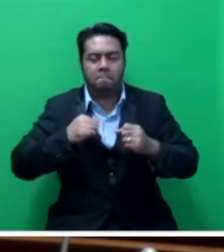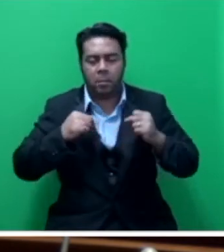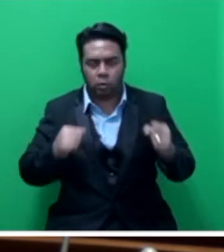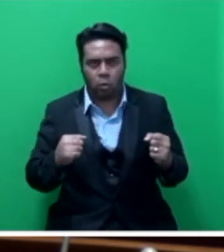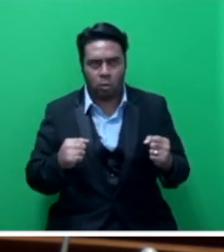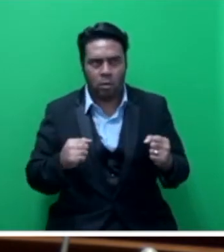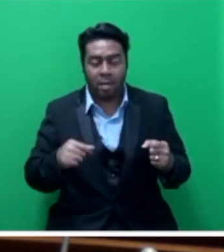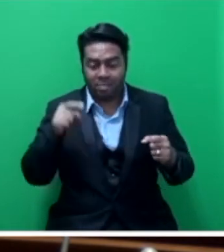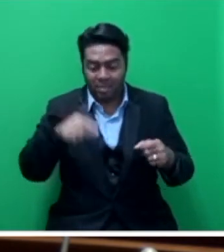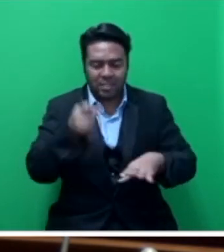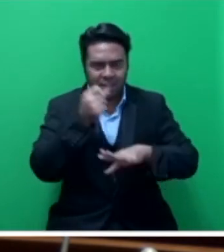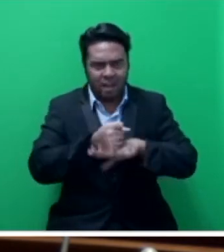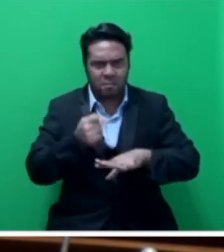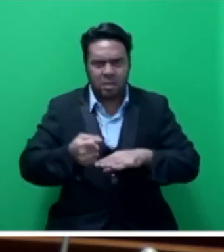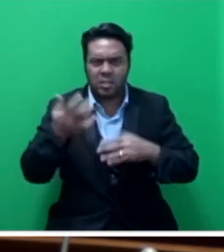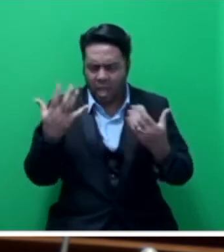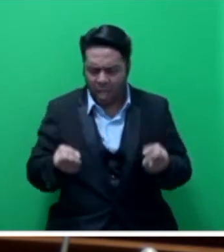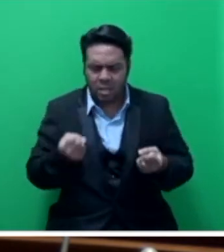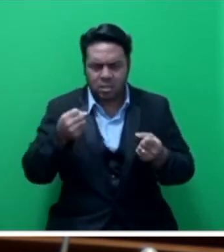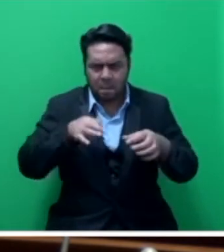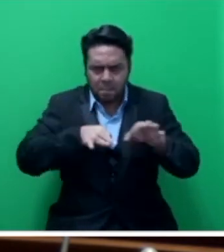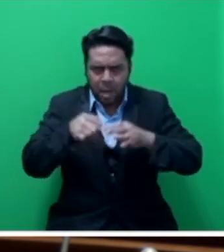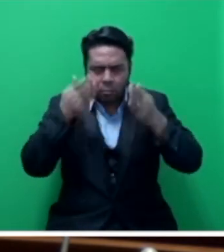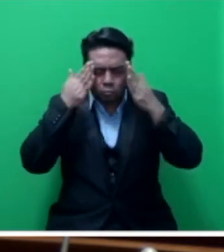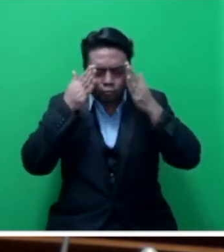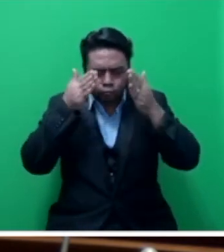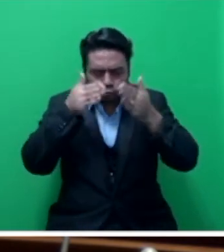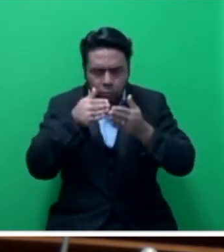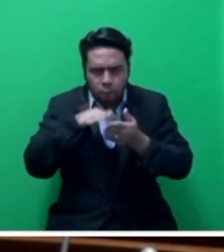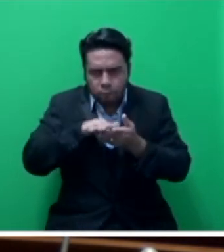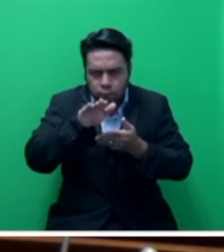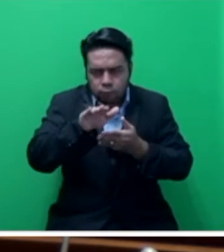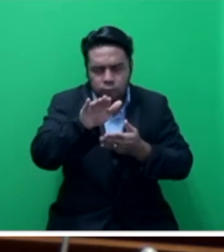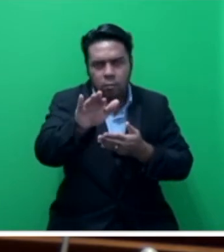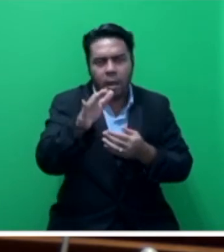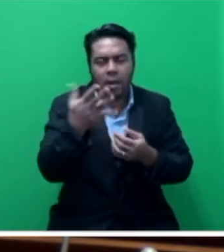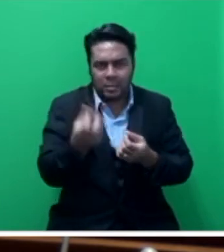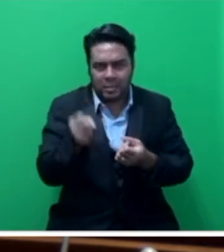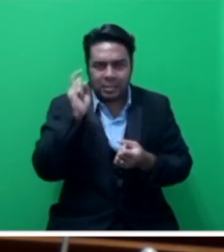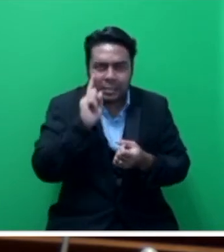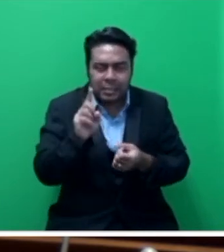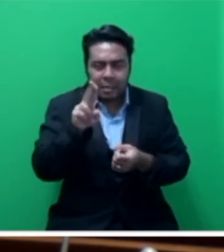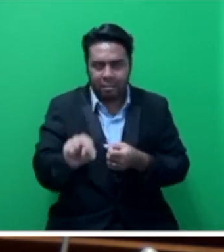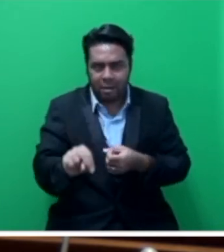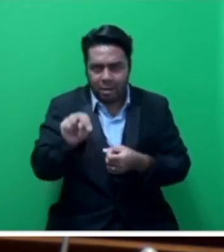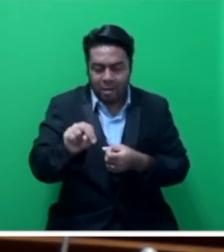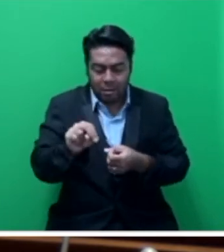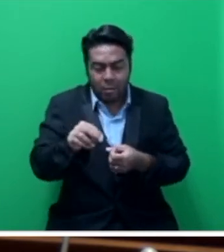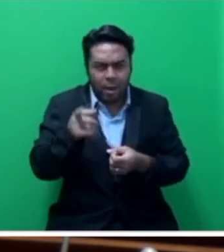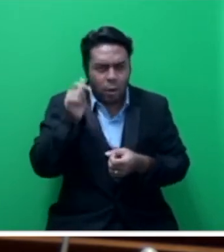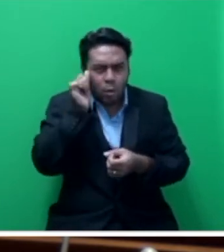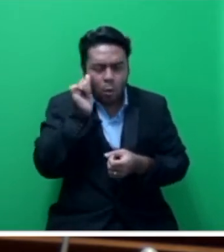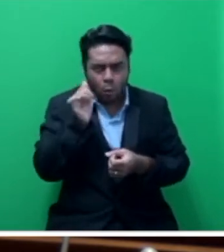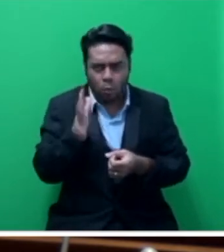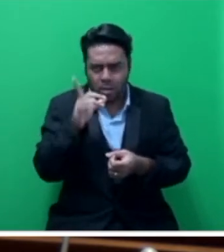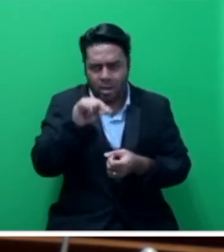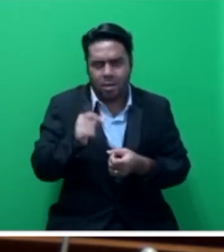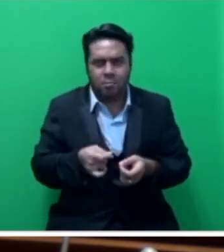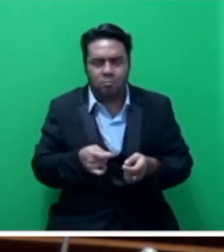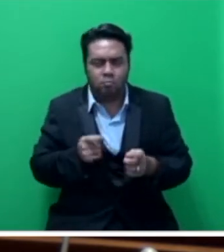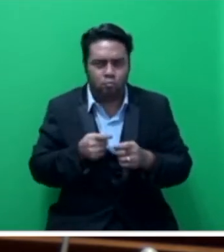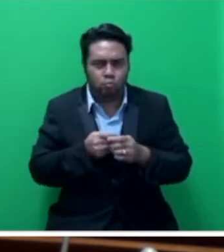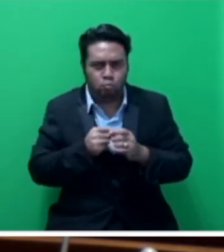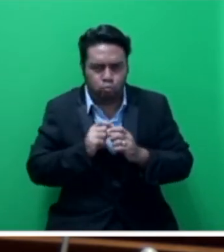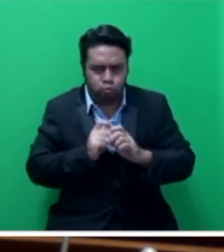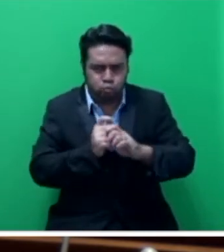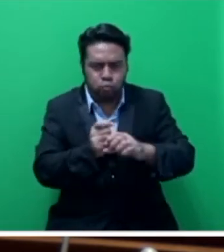sir, has the foresight and saw the need much earlier to forge a more sustainable and inclusive way